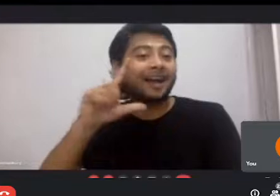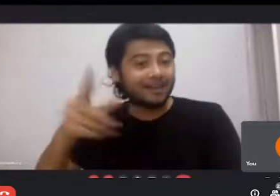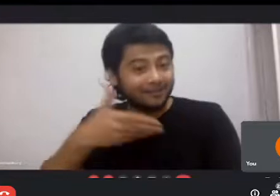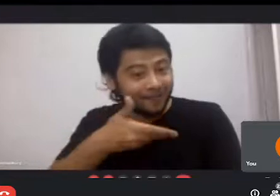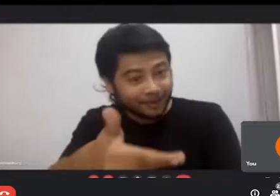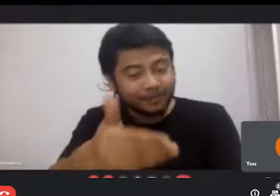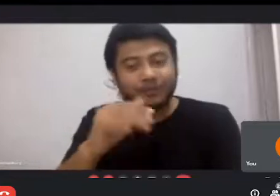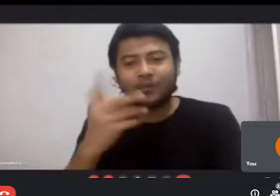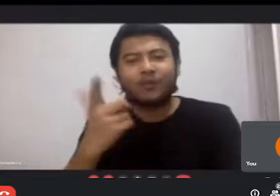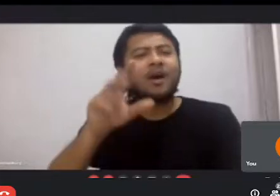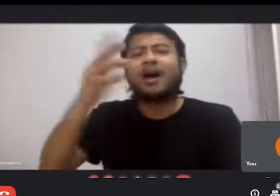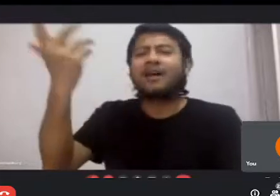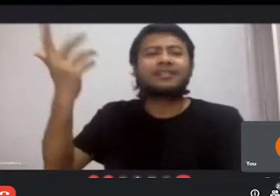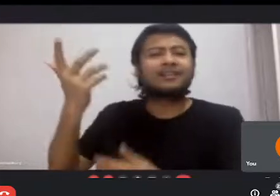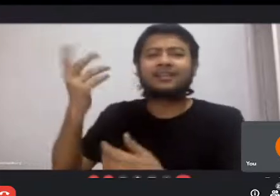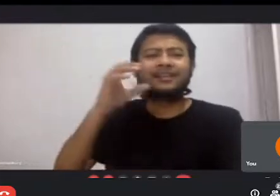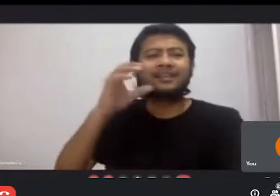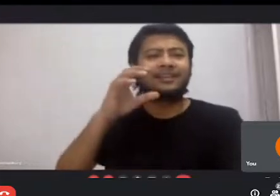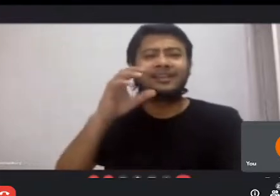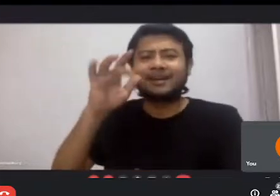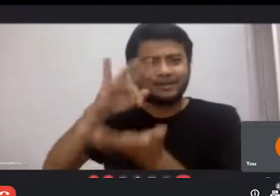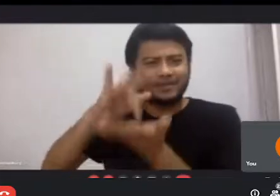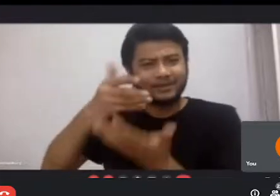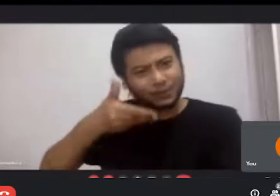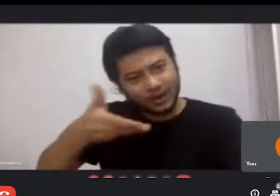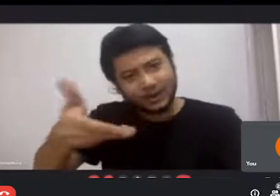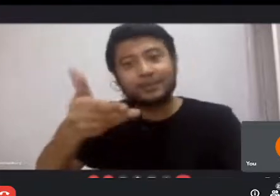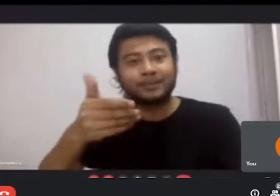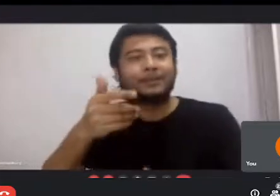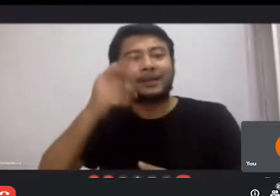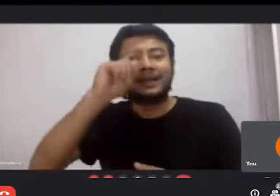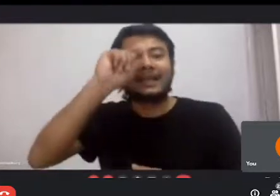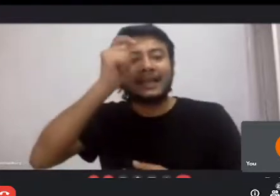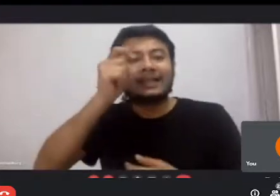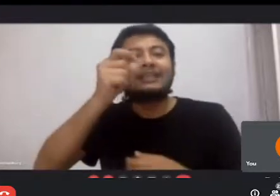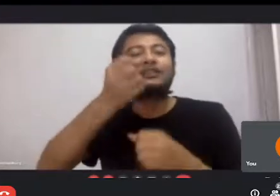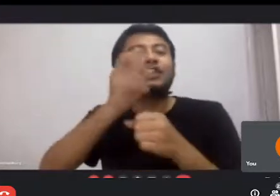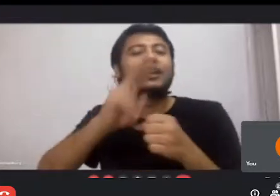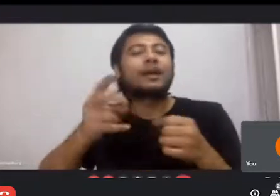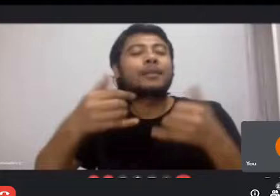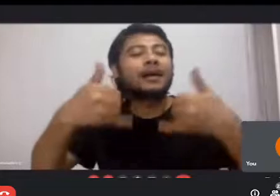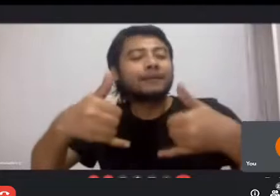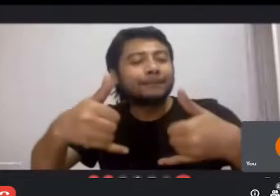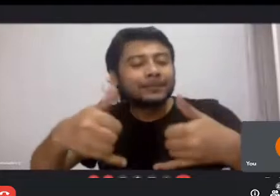results on English grammar games and the role of deaf professionals.